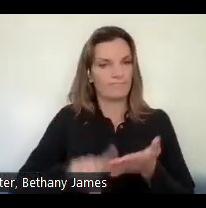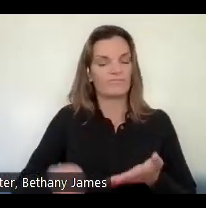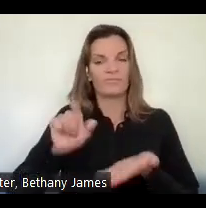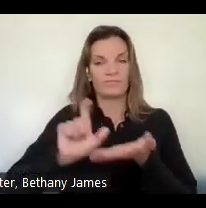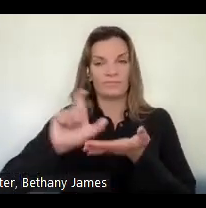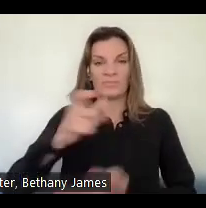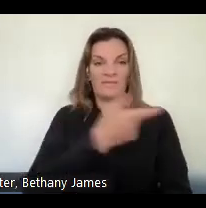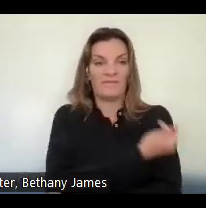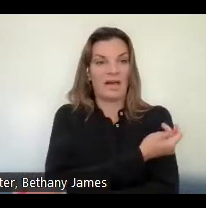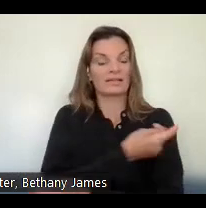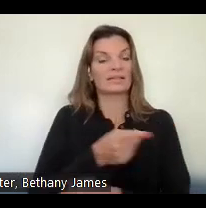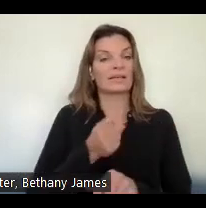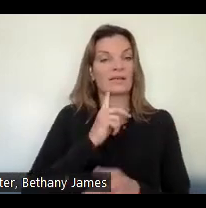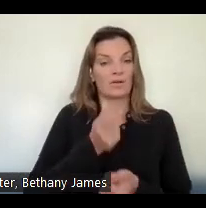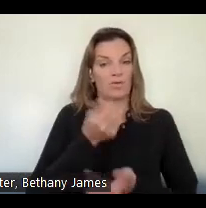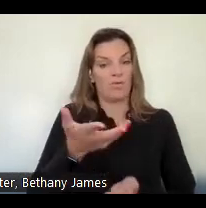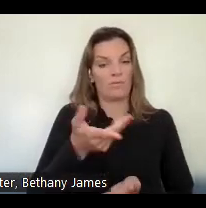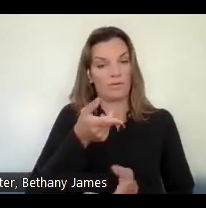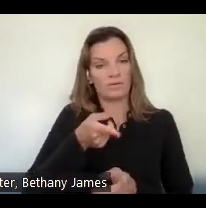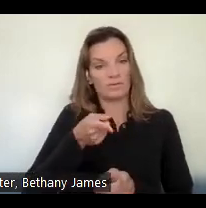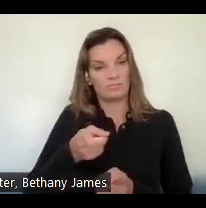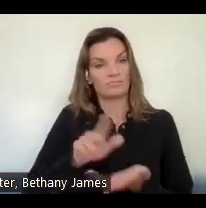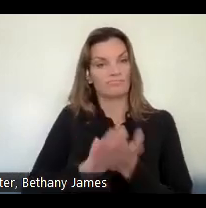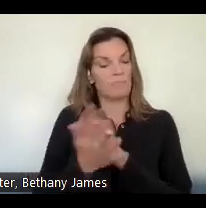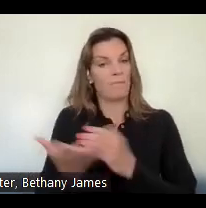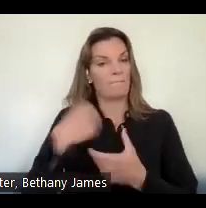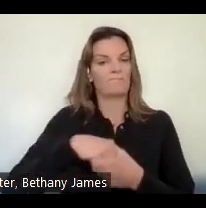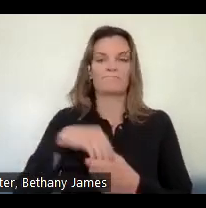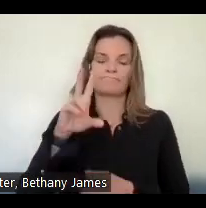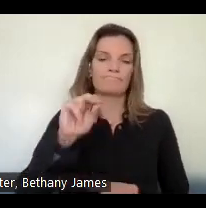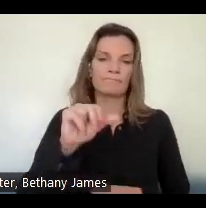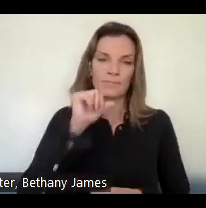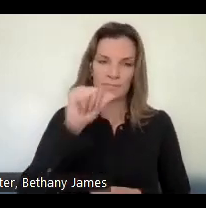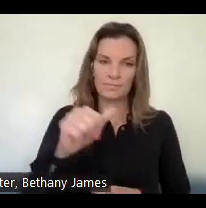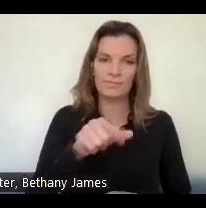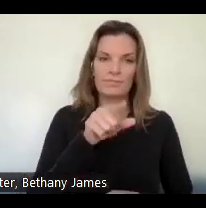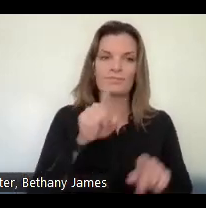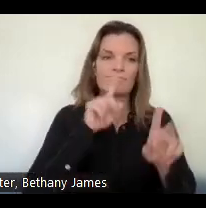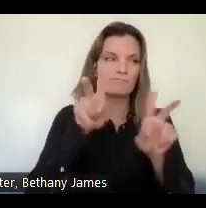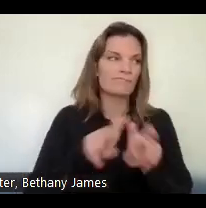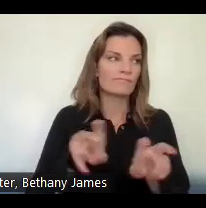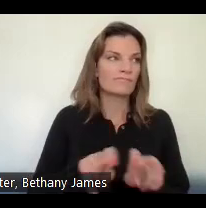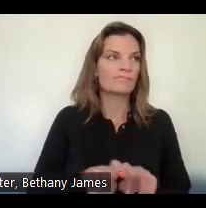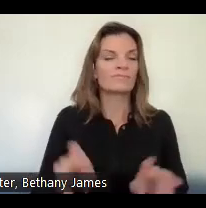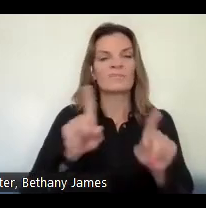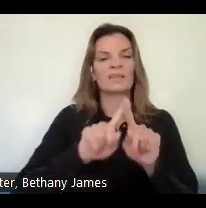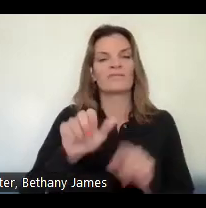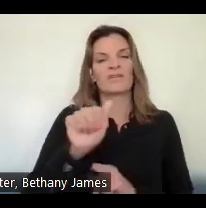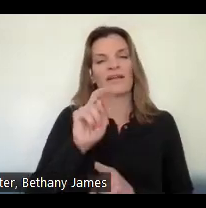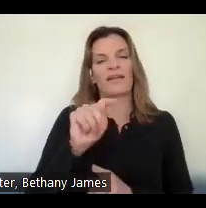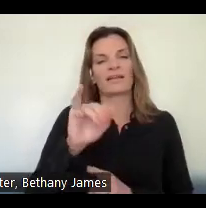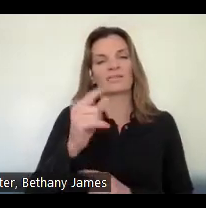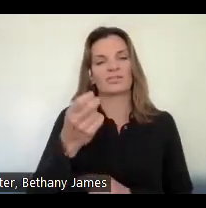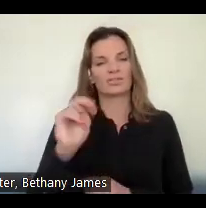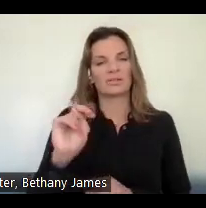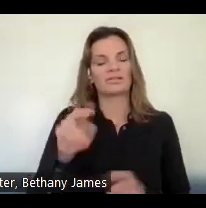do not cause autism. The study did focus on a number of antigens given during the first